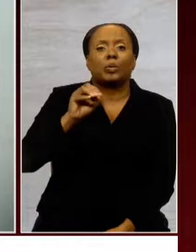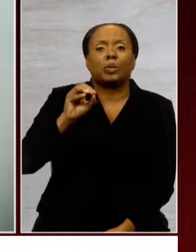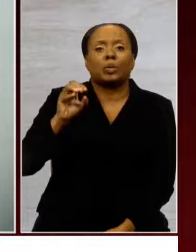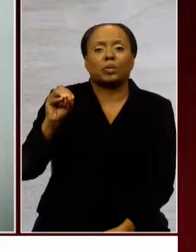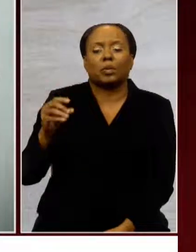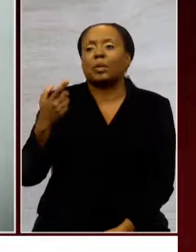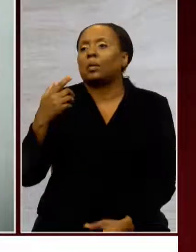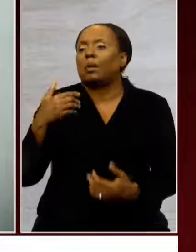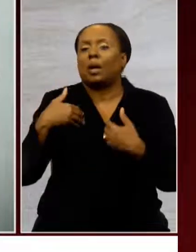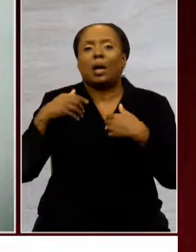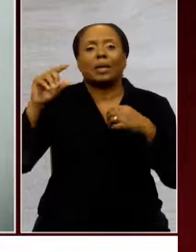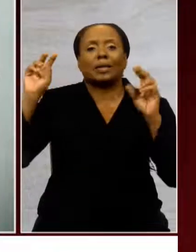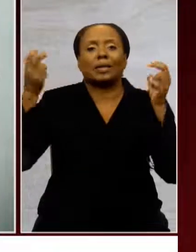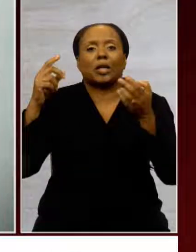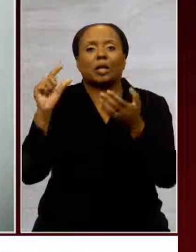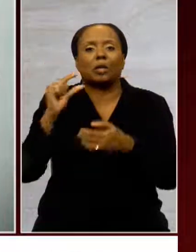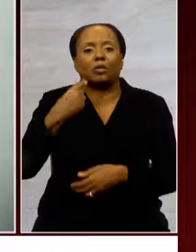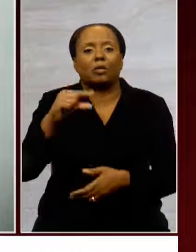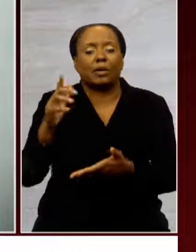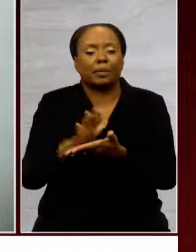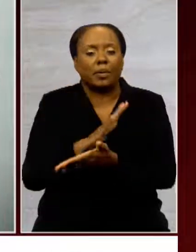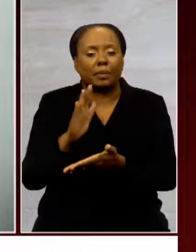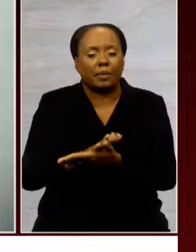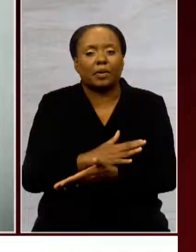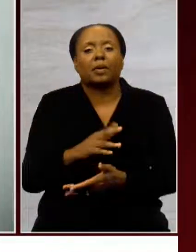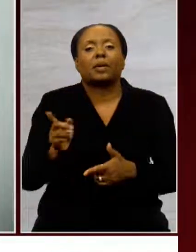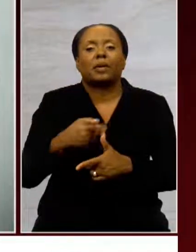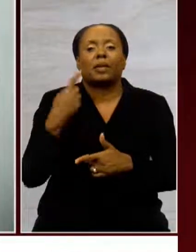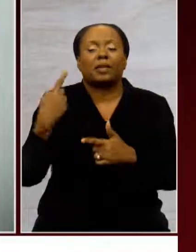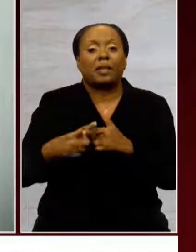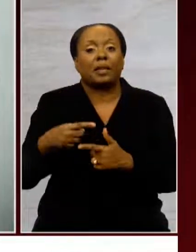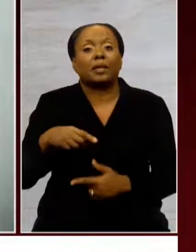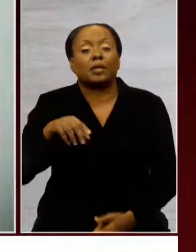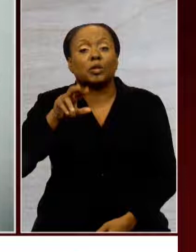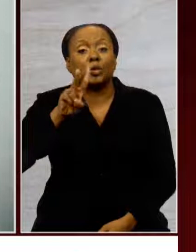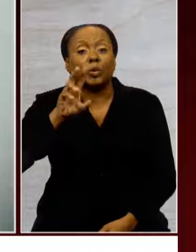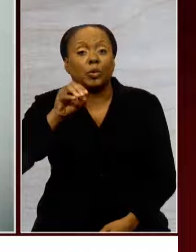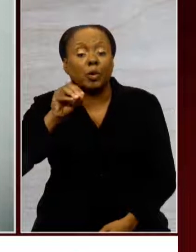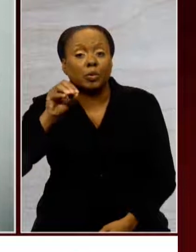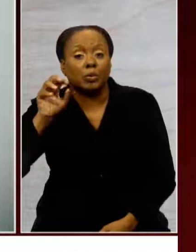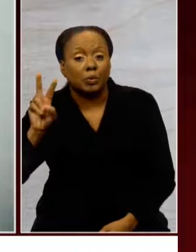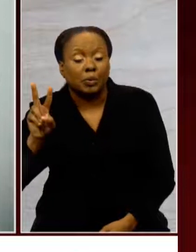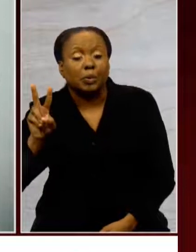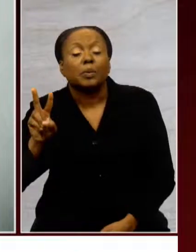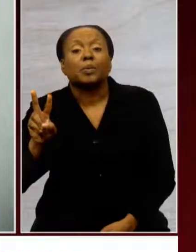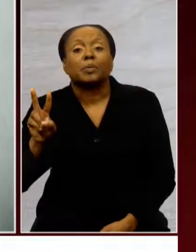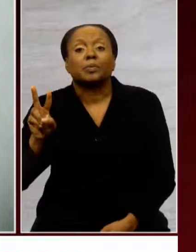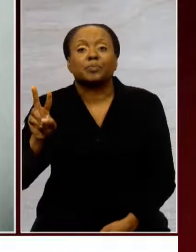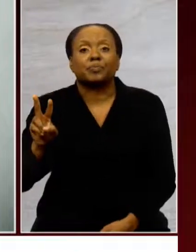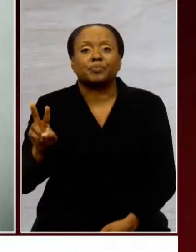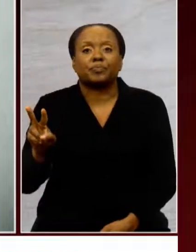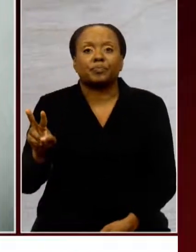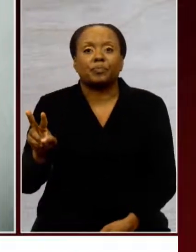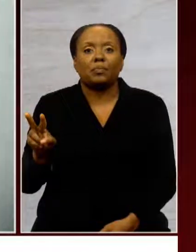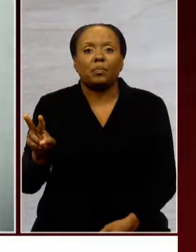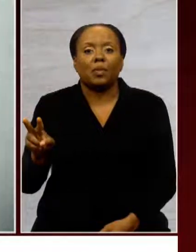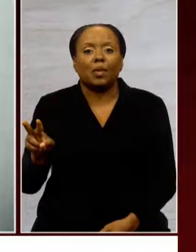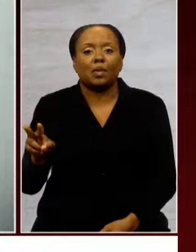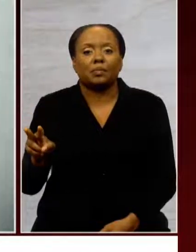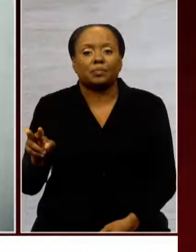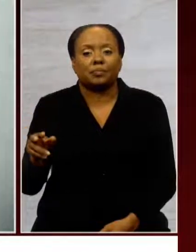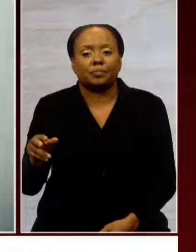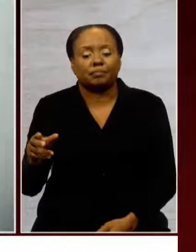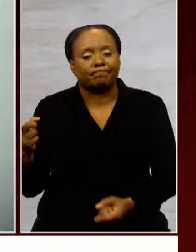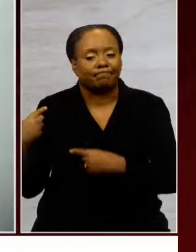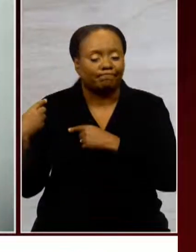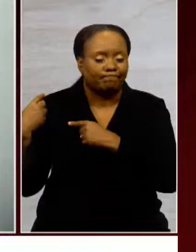we laid the white paper in Parliament in 2002. Since then, we've had a variety of opportunities, a